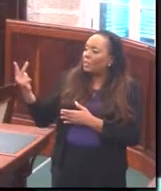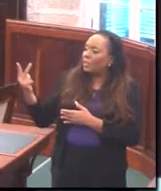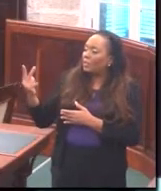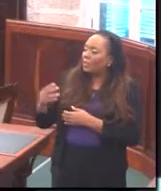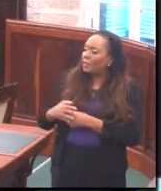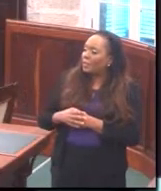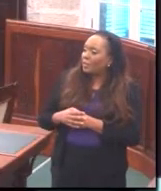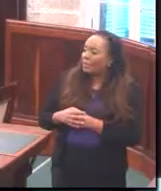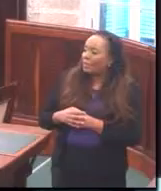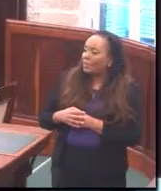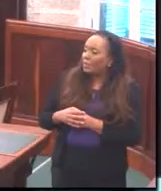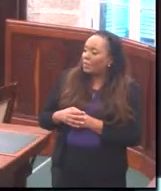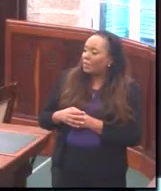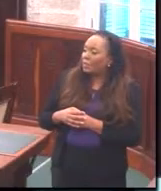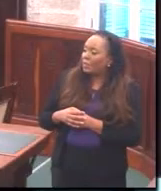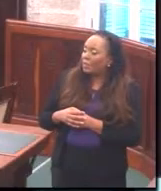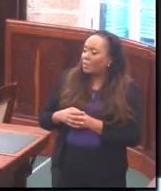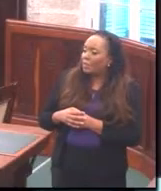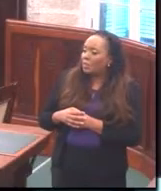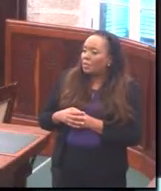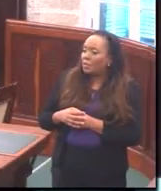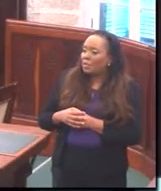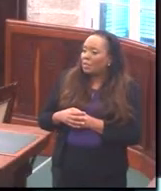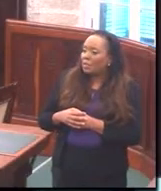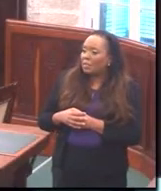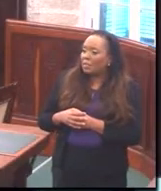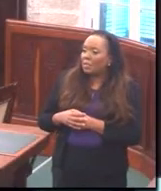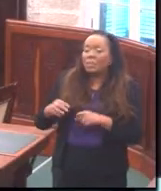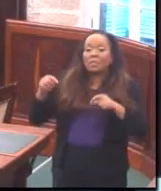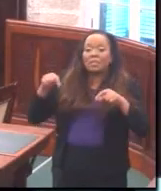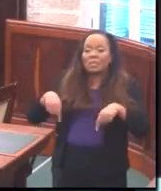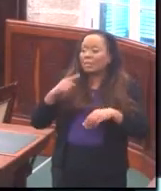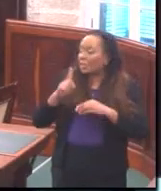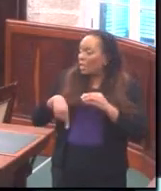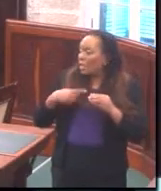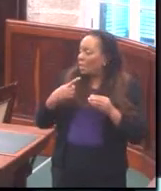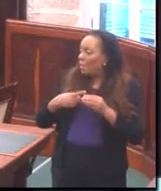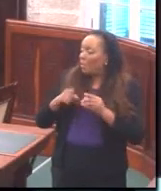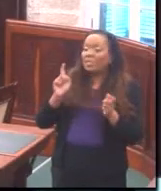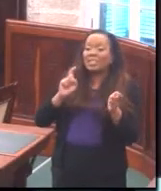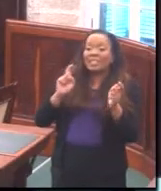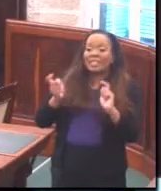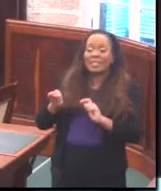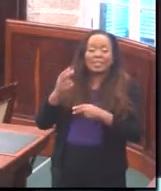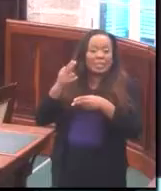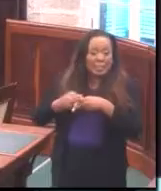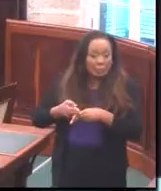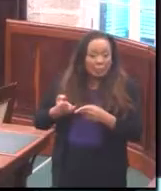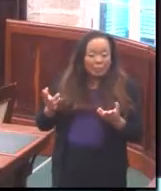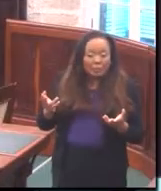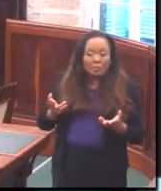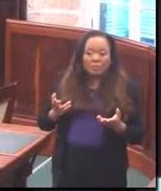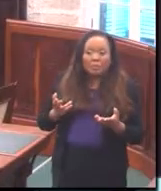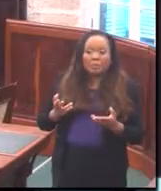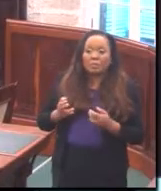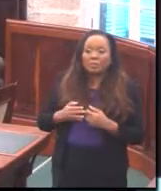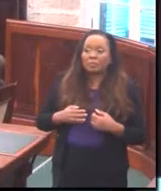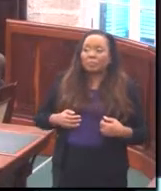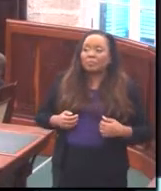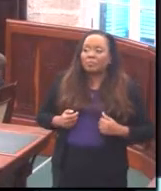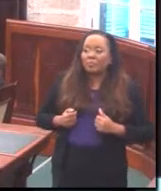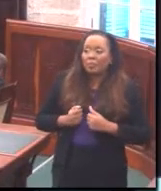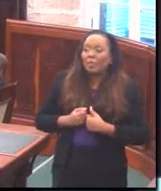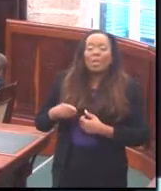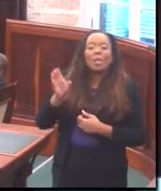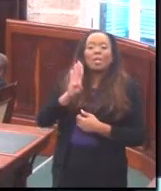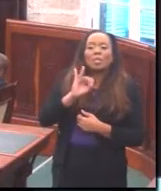Honourable Member. Didn't touch it. Honourable Member, this is about the changing of the name, Honourable Member. The bills and the respective